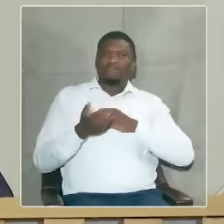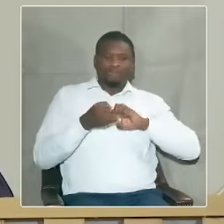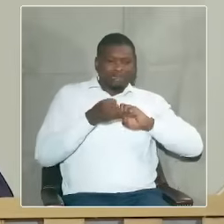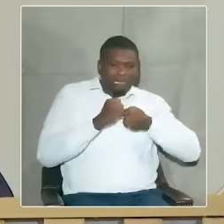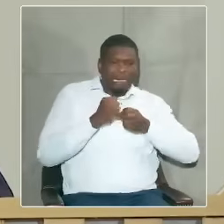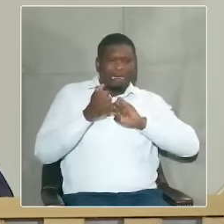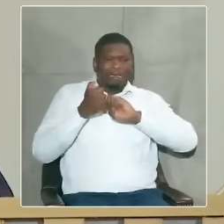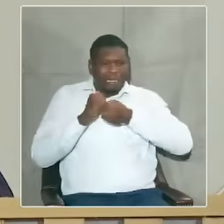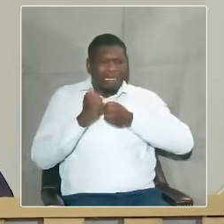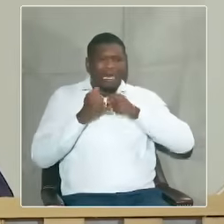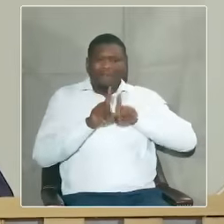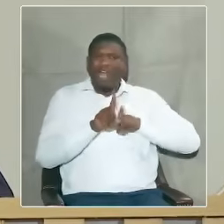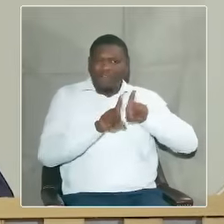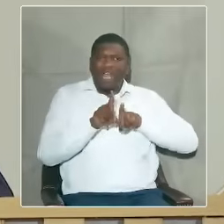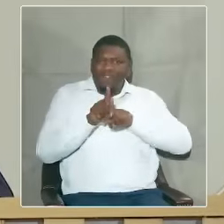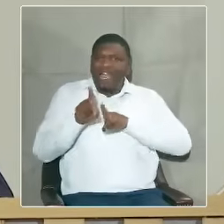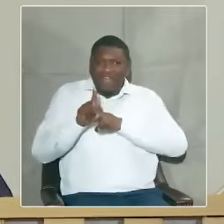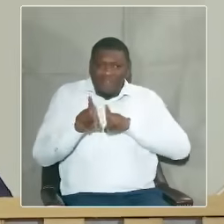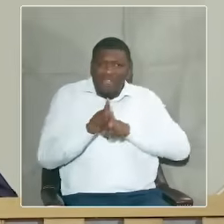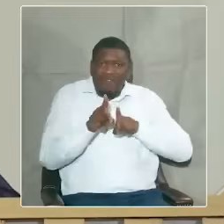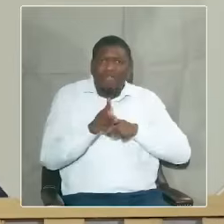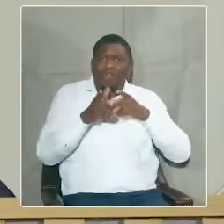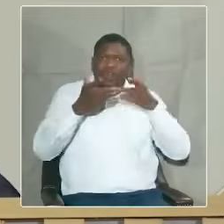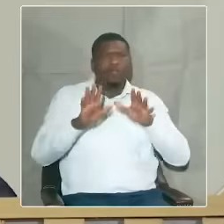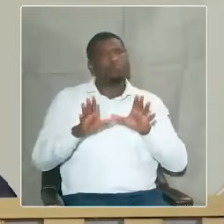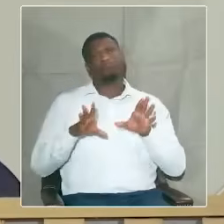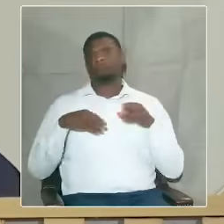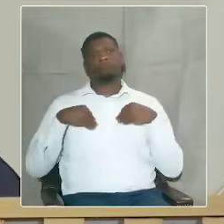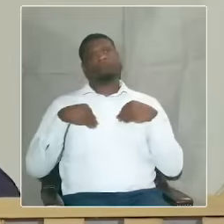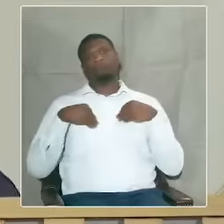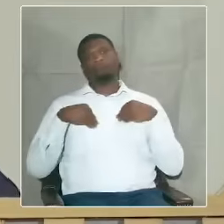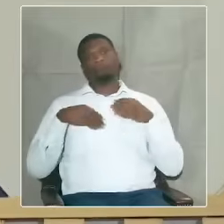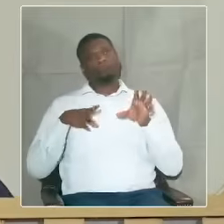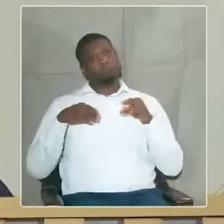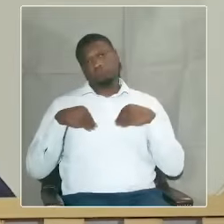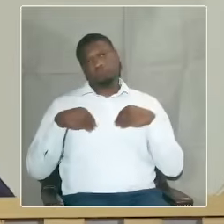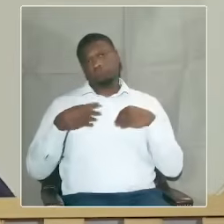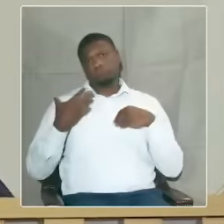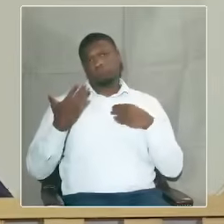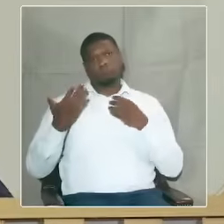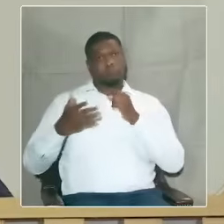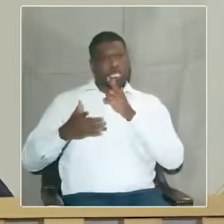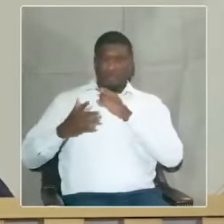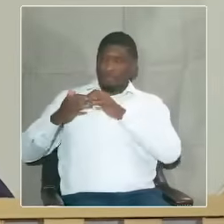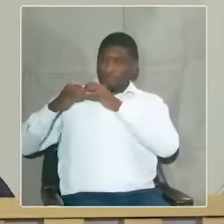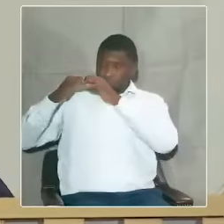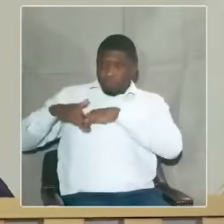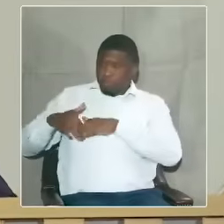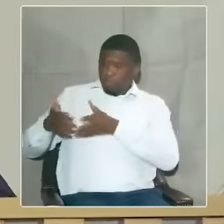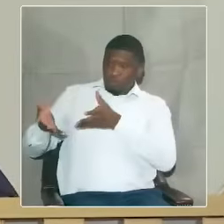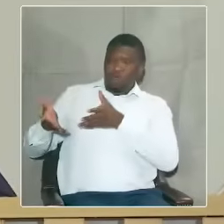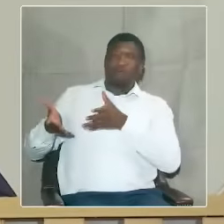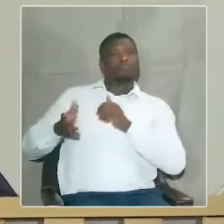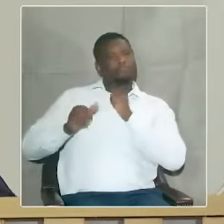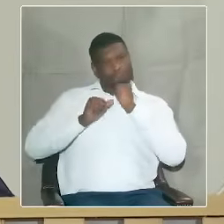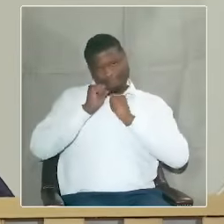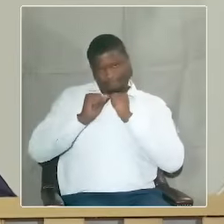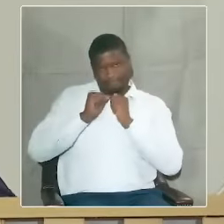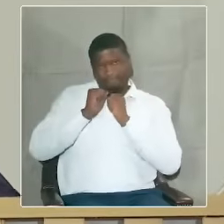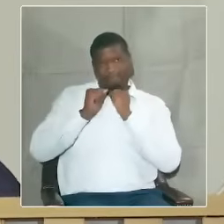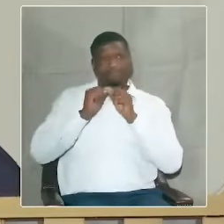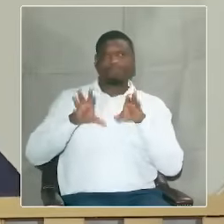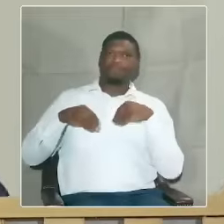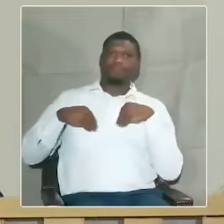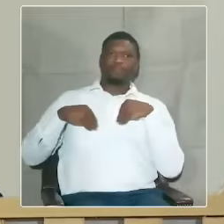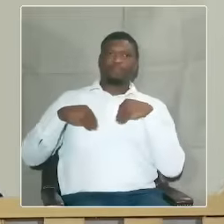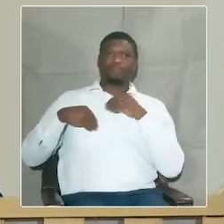but to say, well, if ever it has to go your way of disbandment. In other words, I'm giving in, but not